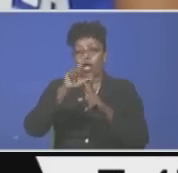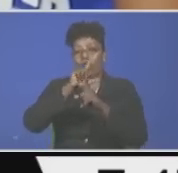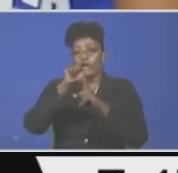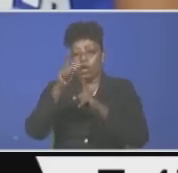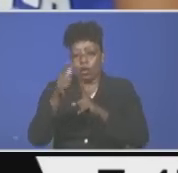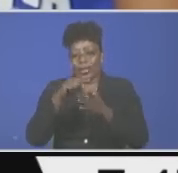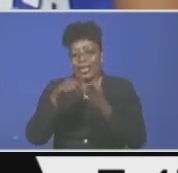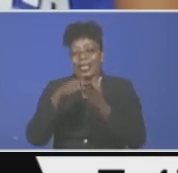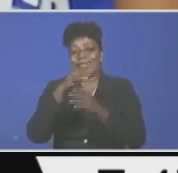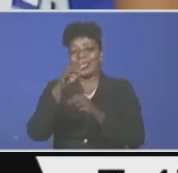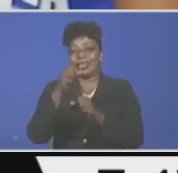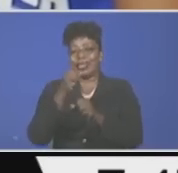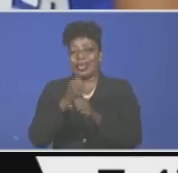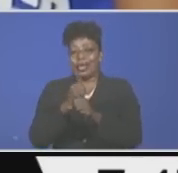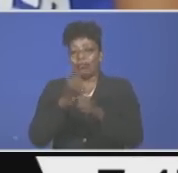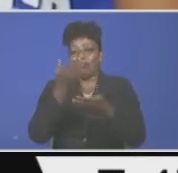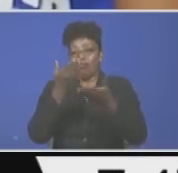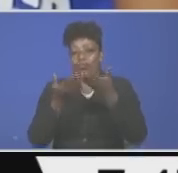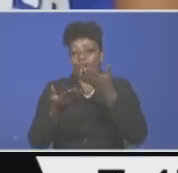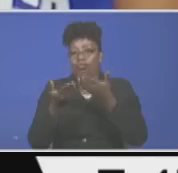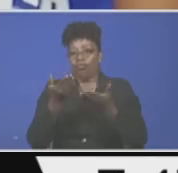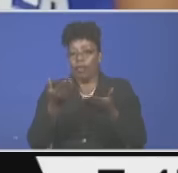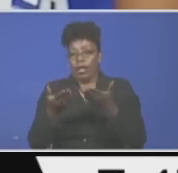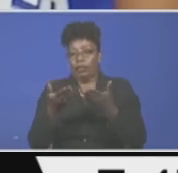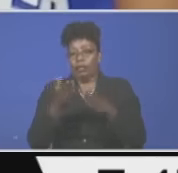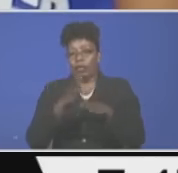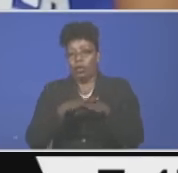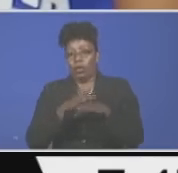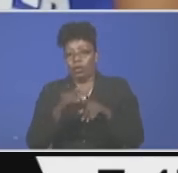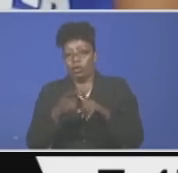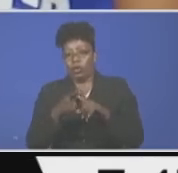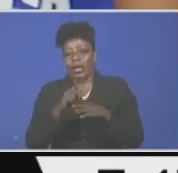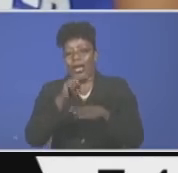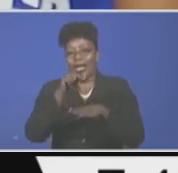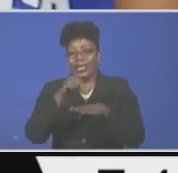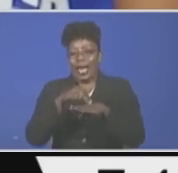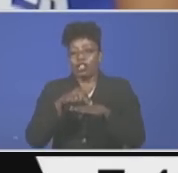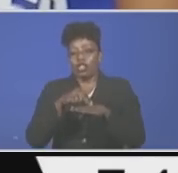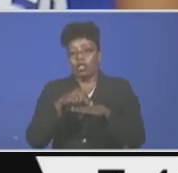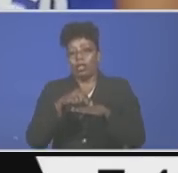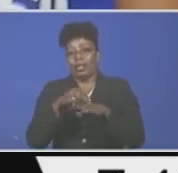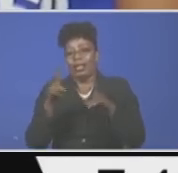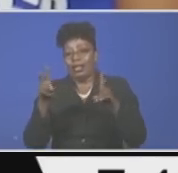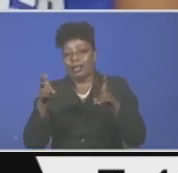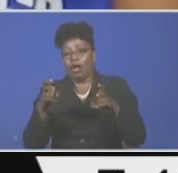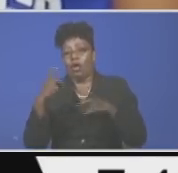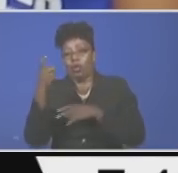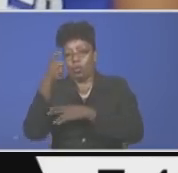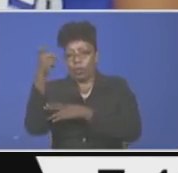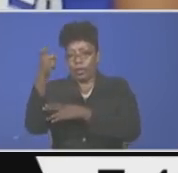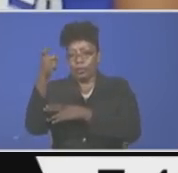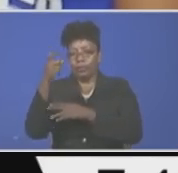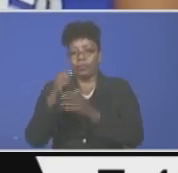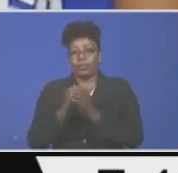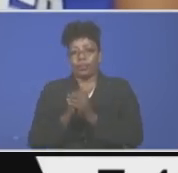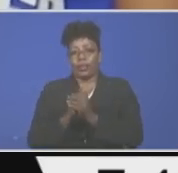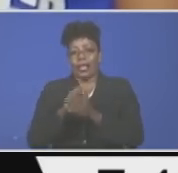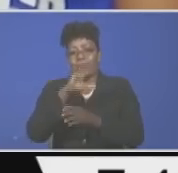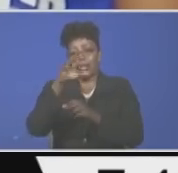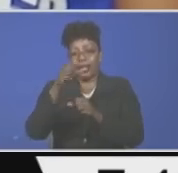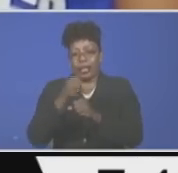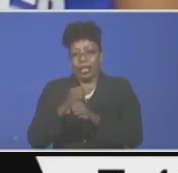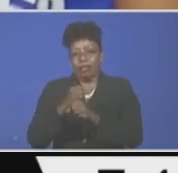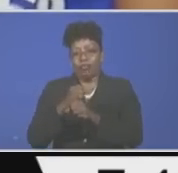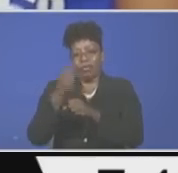this year and possibly even on to a national title, then the year may be considered